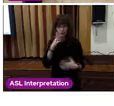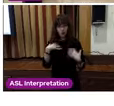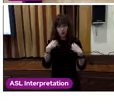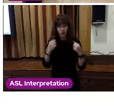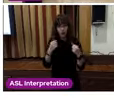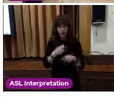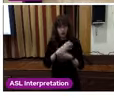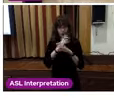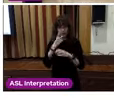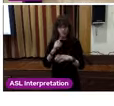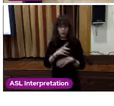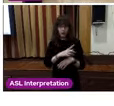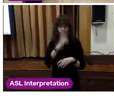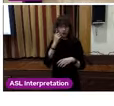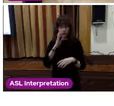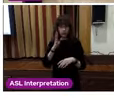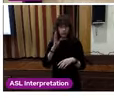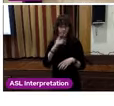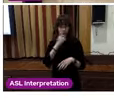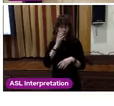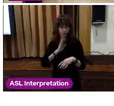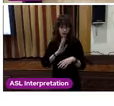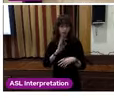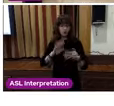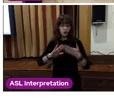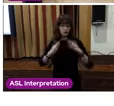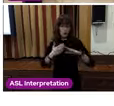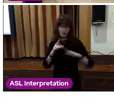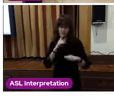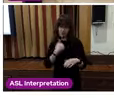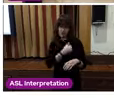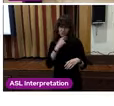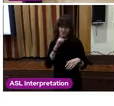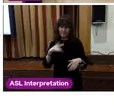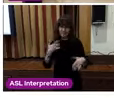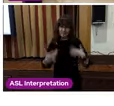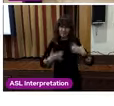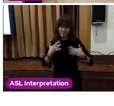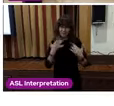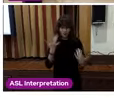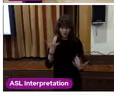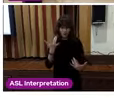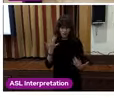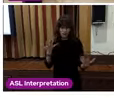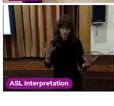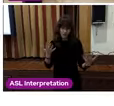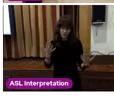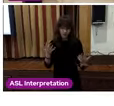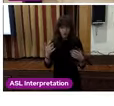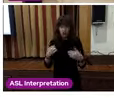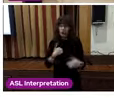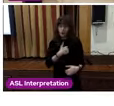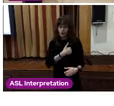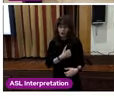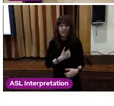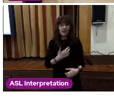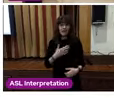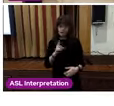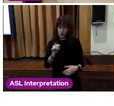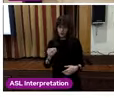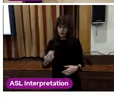And we're so excited about this because, I mean, we have a maternal mortality